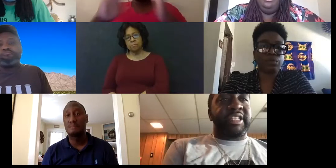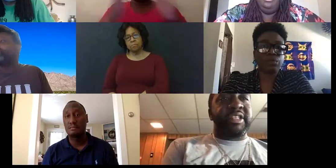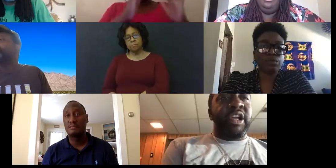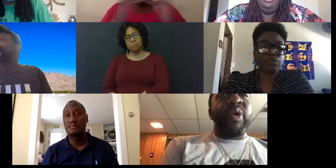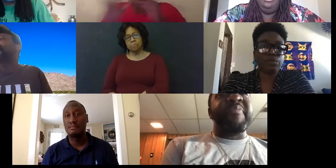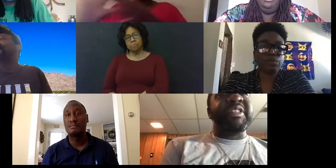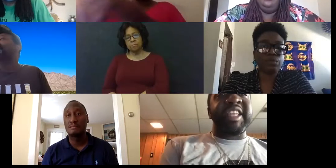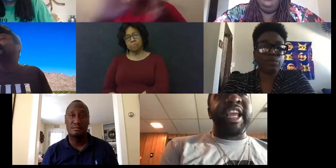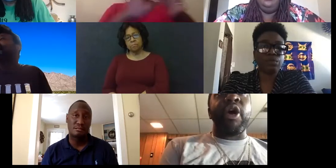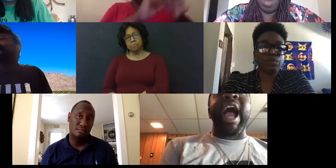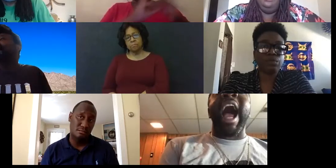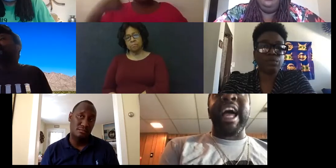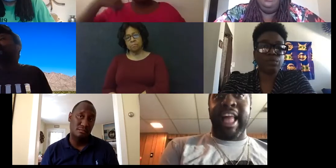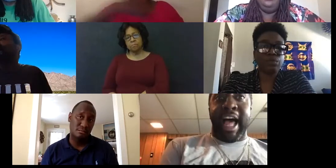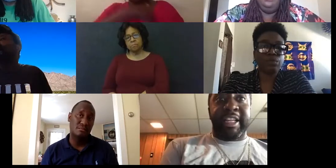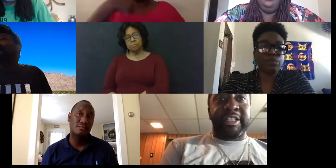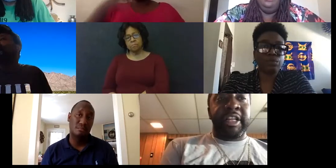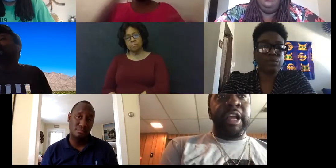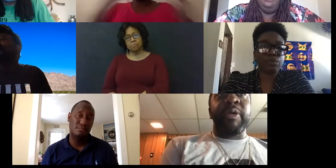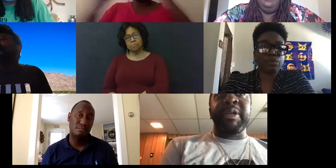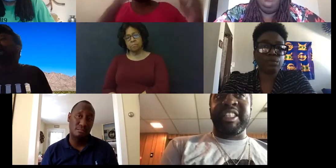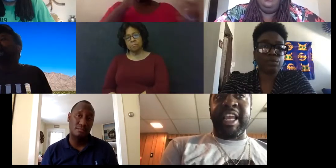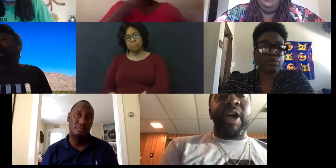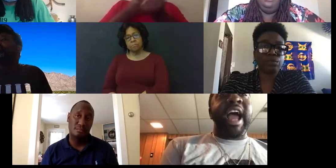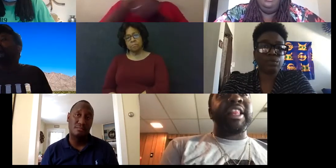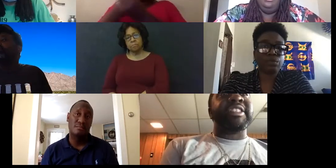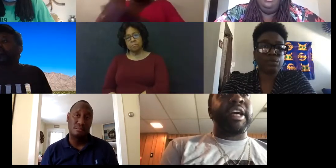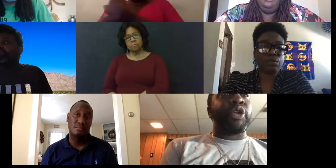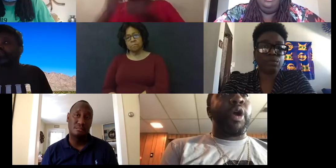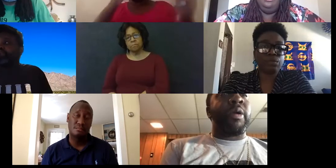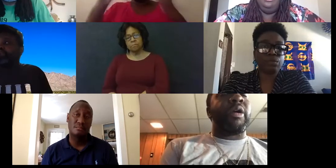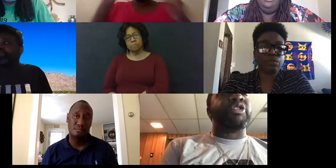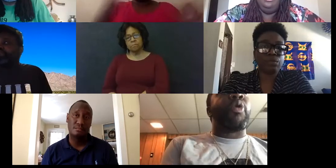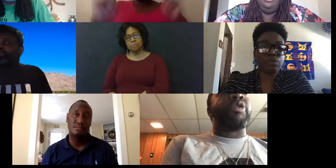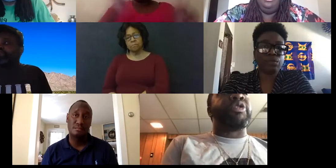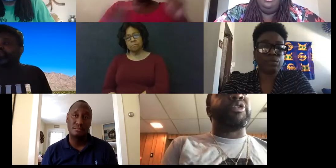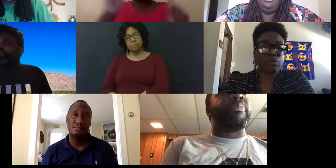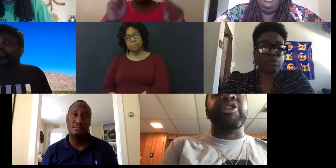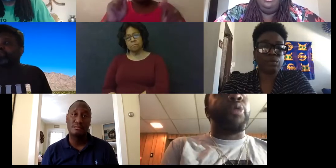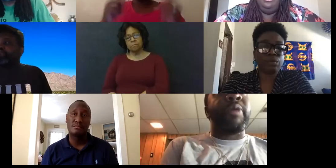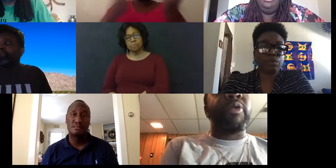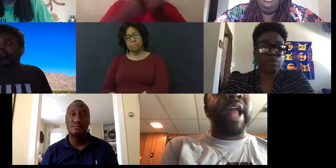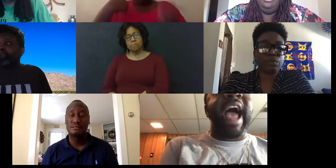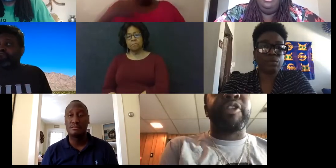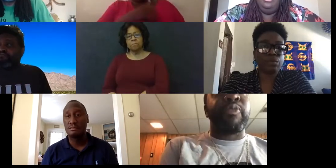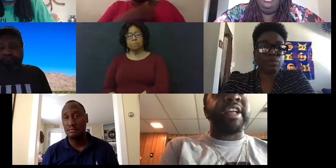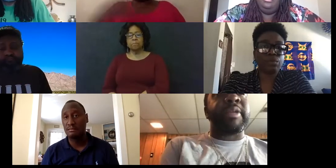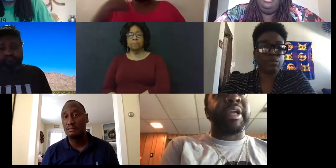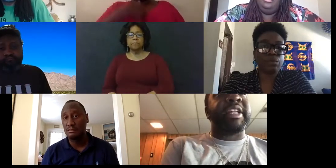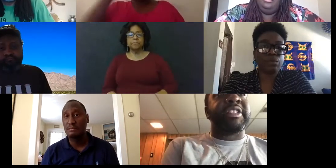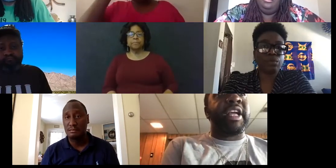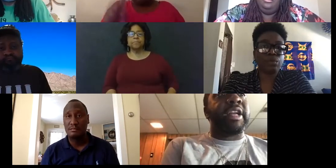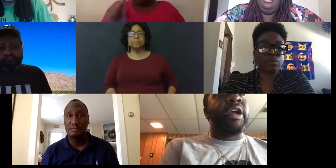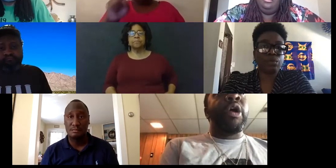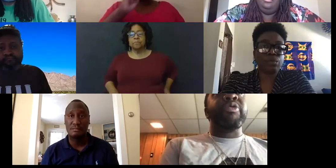connecting us. We've been seeing our allies. We've been seeing our allies come to our support to be like, you know what? We're going to have to rise up and